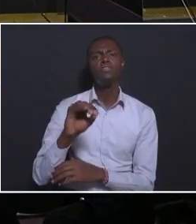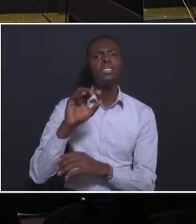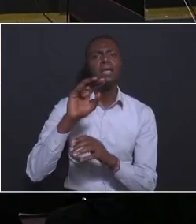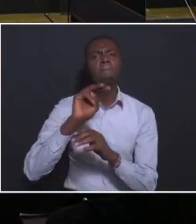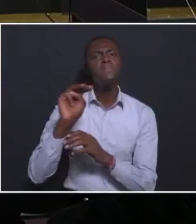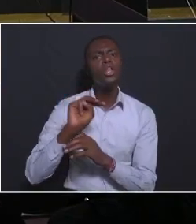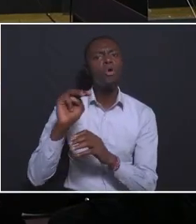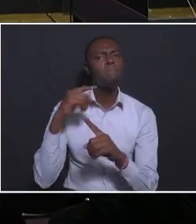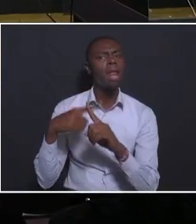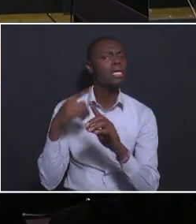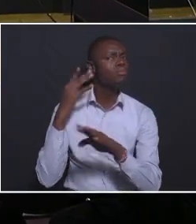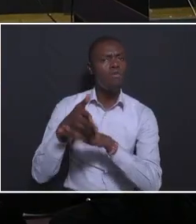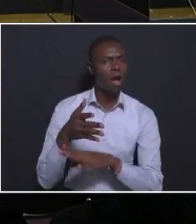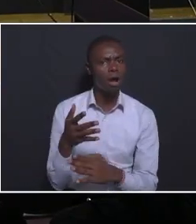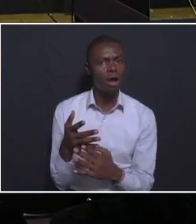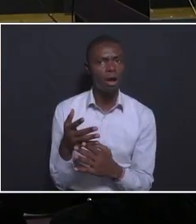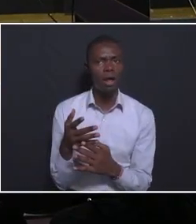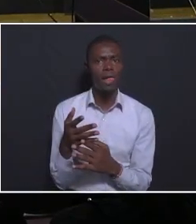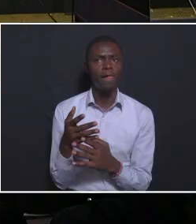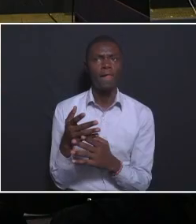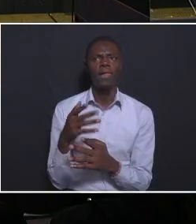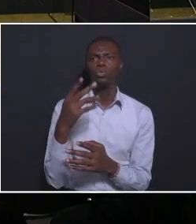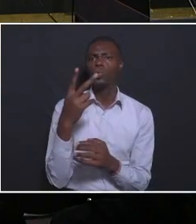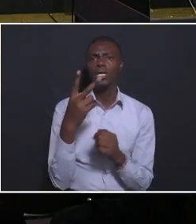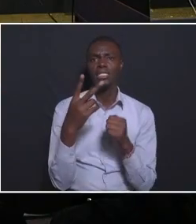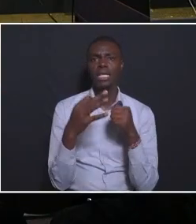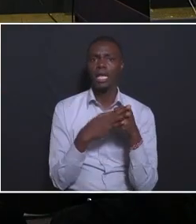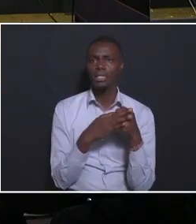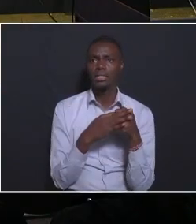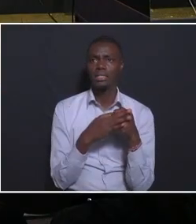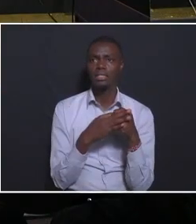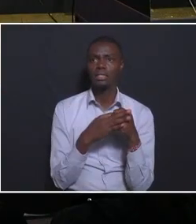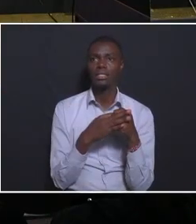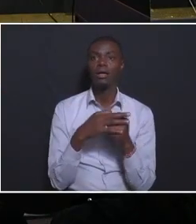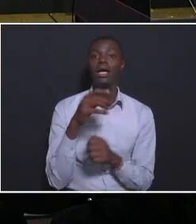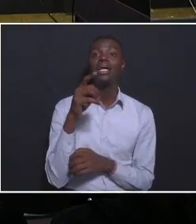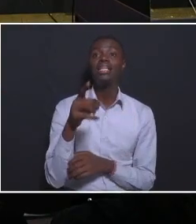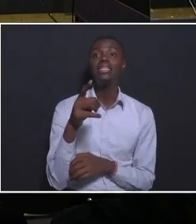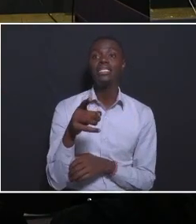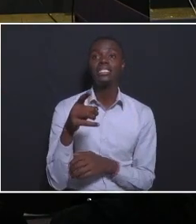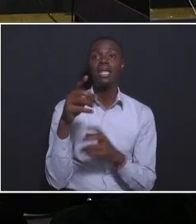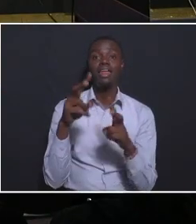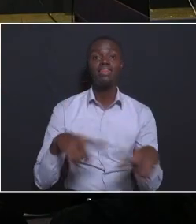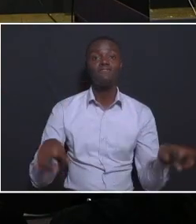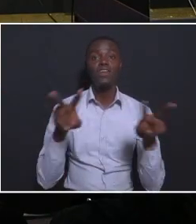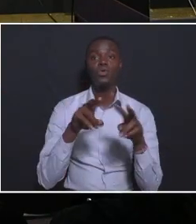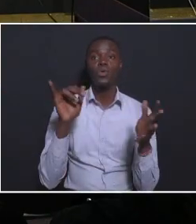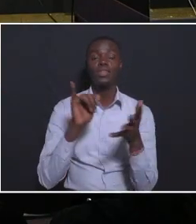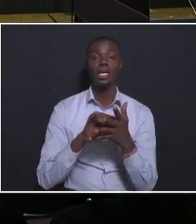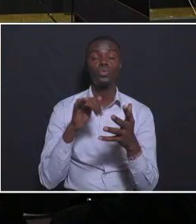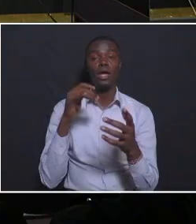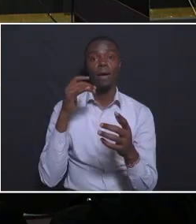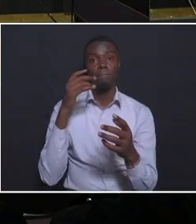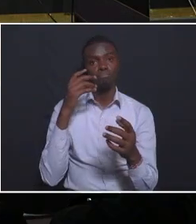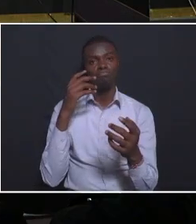plus, in terms of by 28, this is the kind of money that would be projected to be